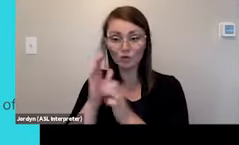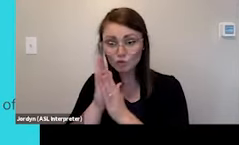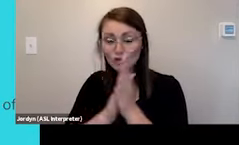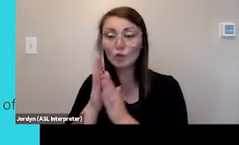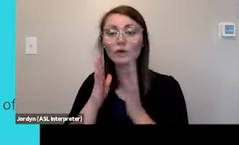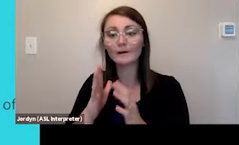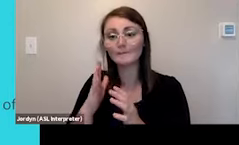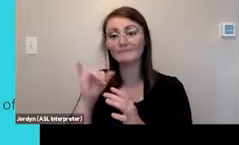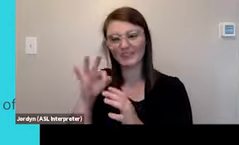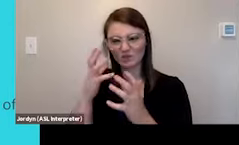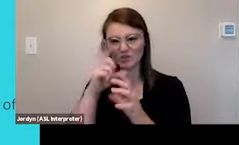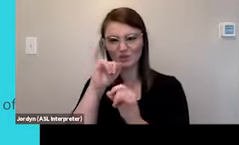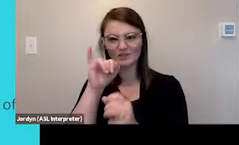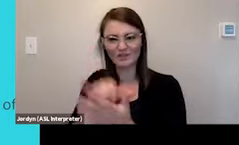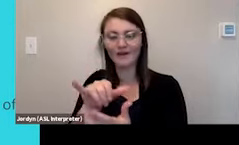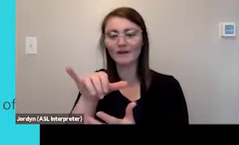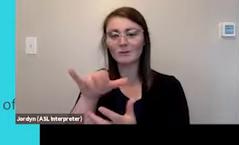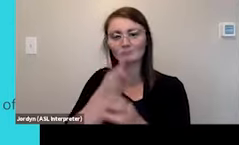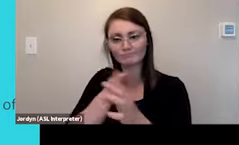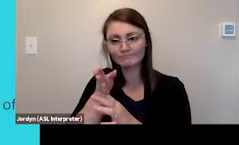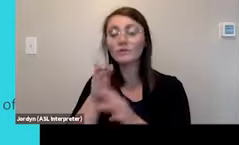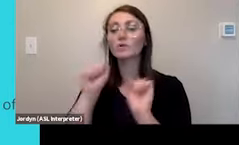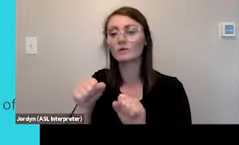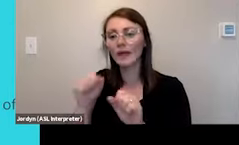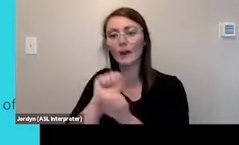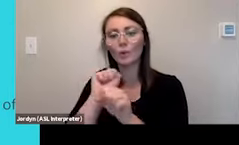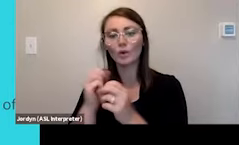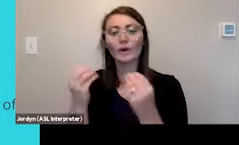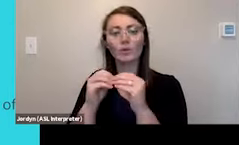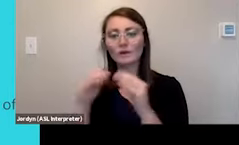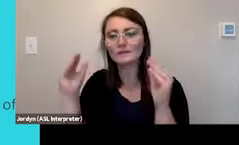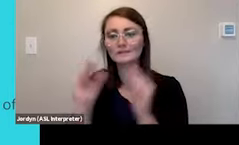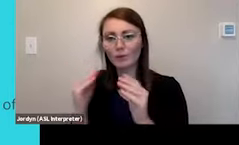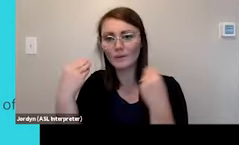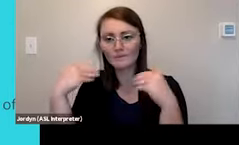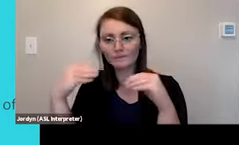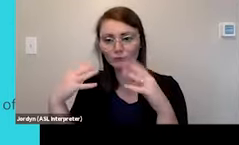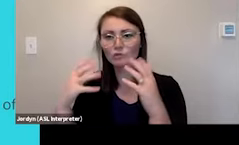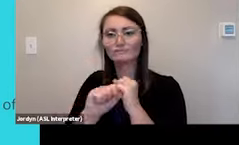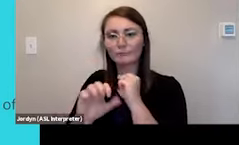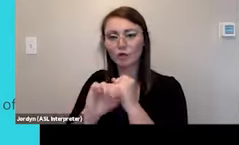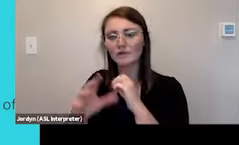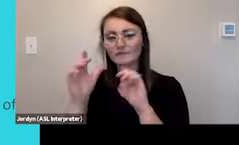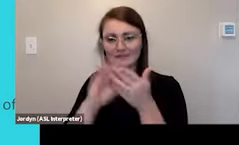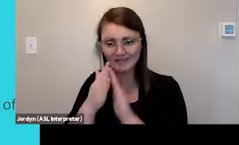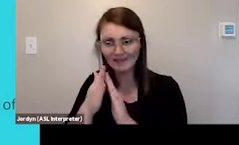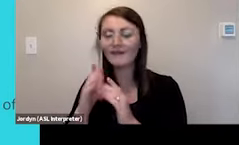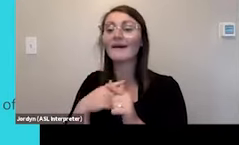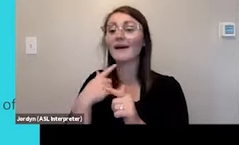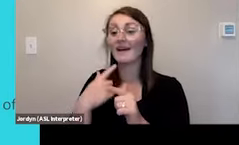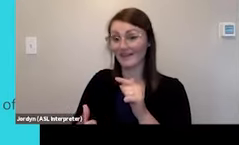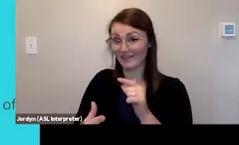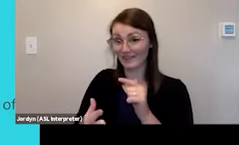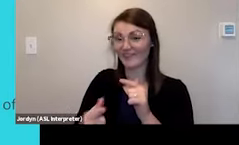to work in smaller market cities where they can serve at a startup for 2 years and afterwards either elevate